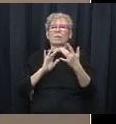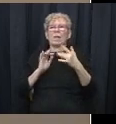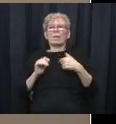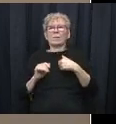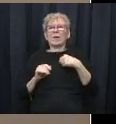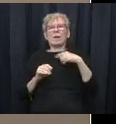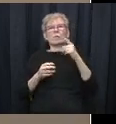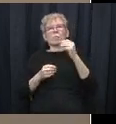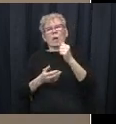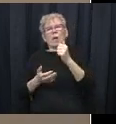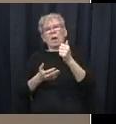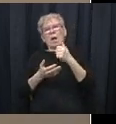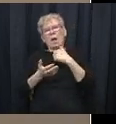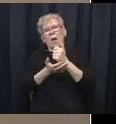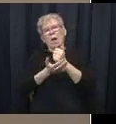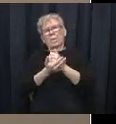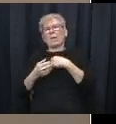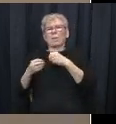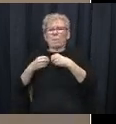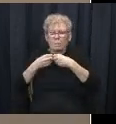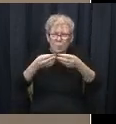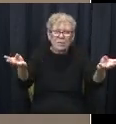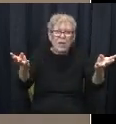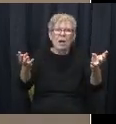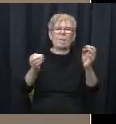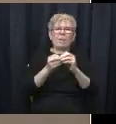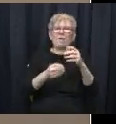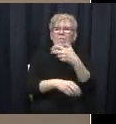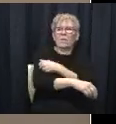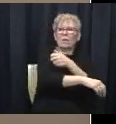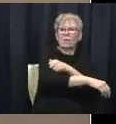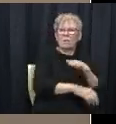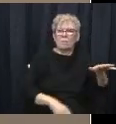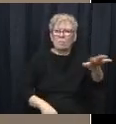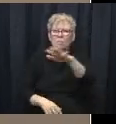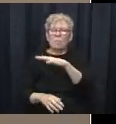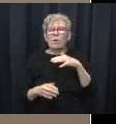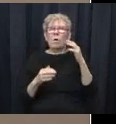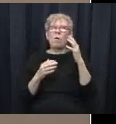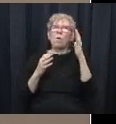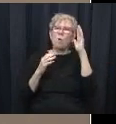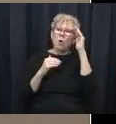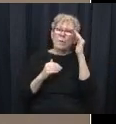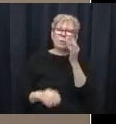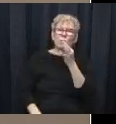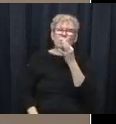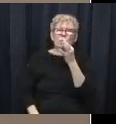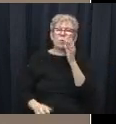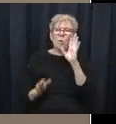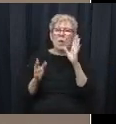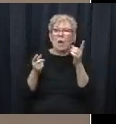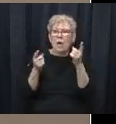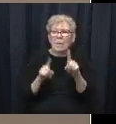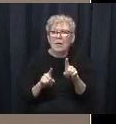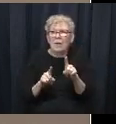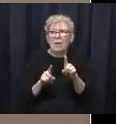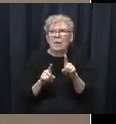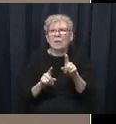but certainly we are tracking it. It is highest priority to myself, to the governor,